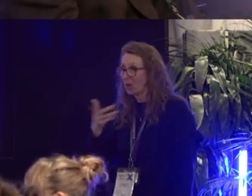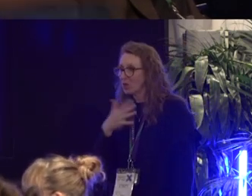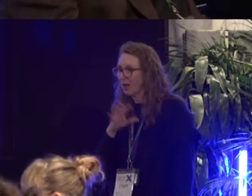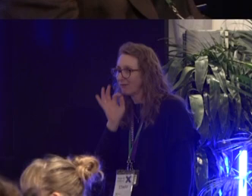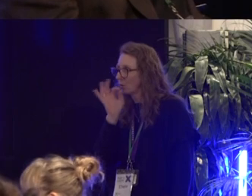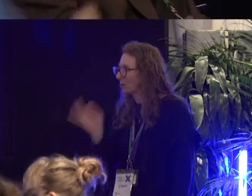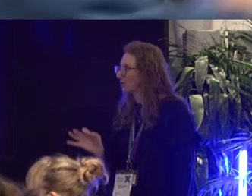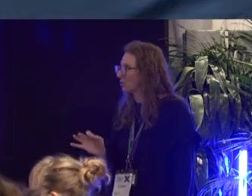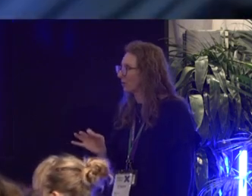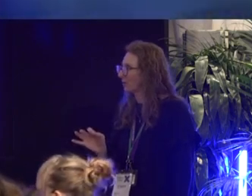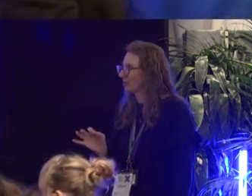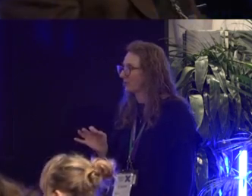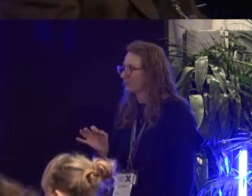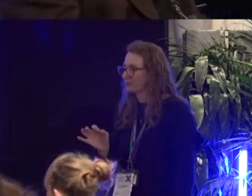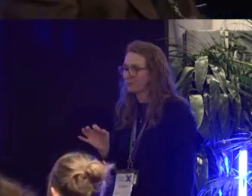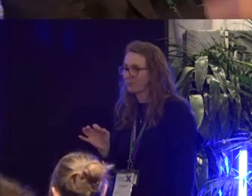Of course.